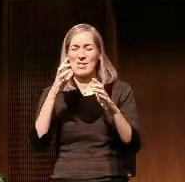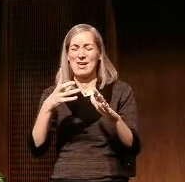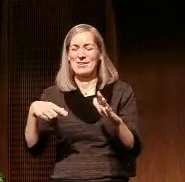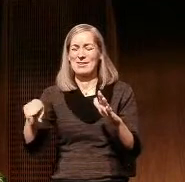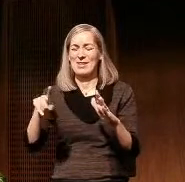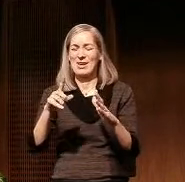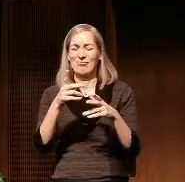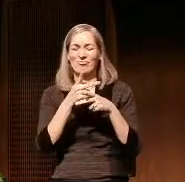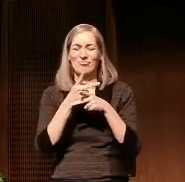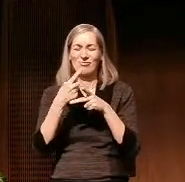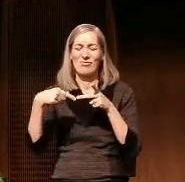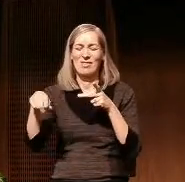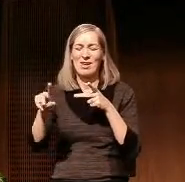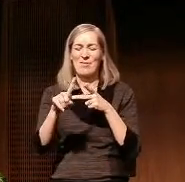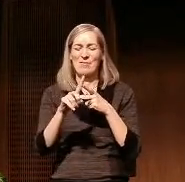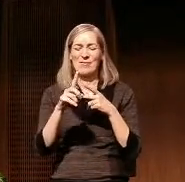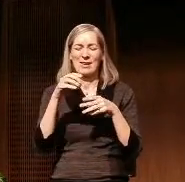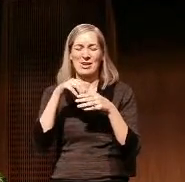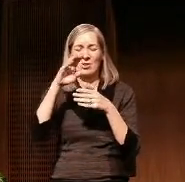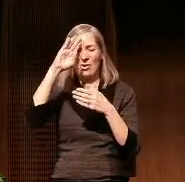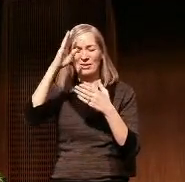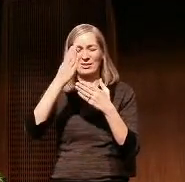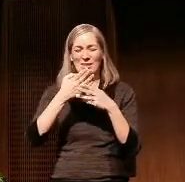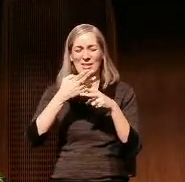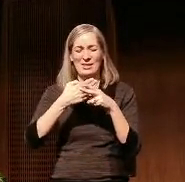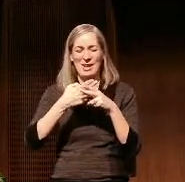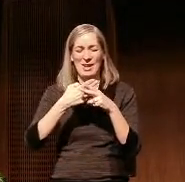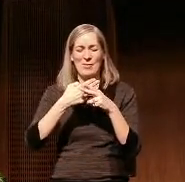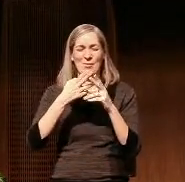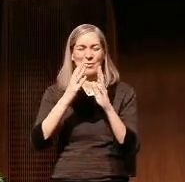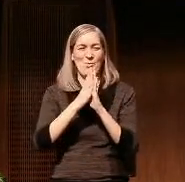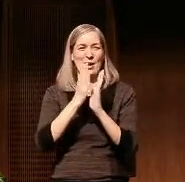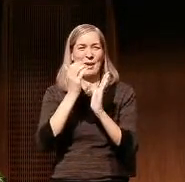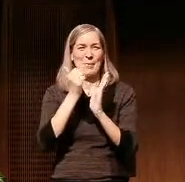care for them. It's in your son's name. Amen.